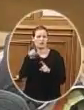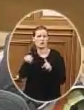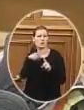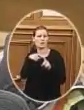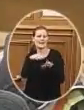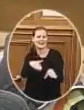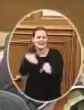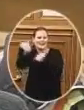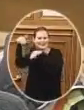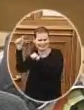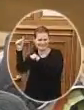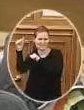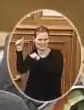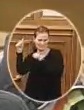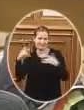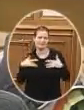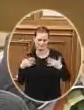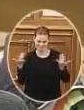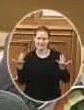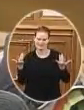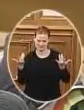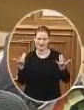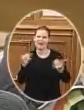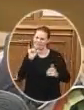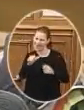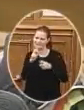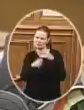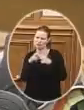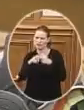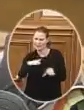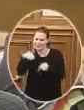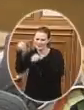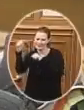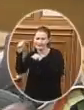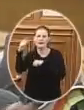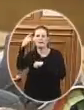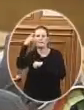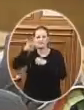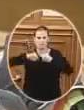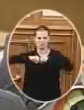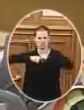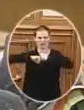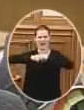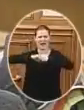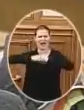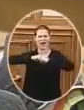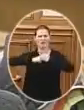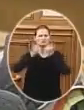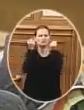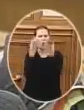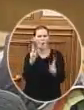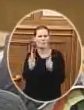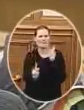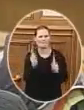leaving an event because of the crowdedness of